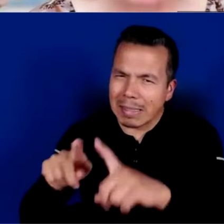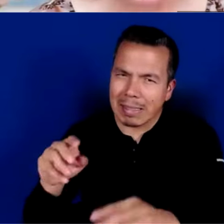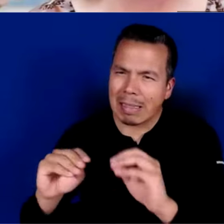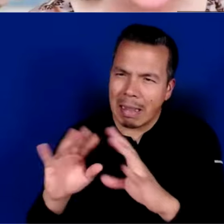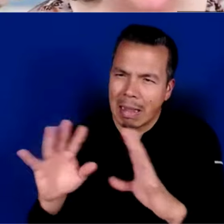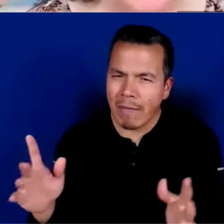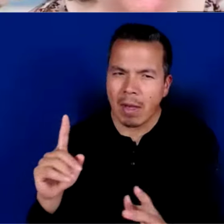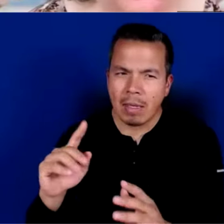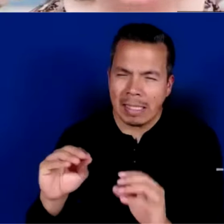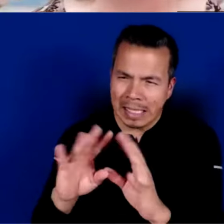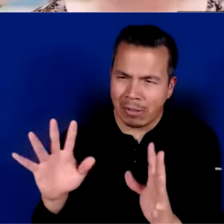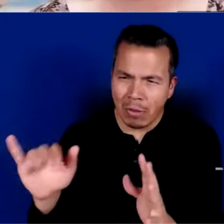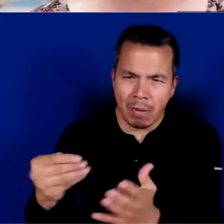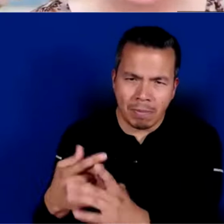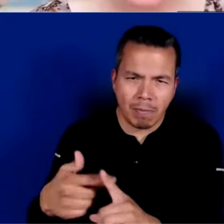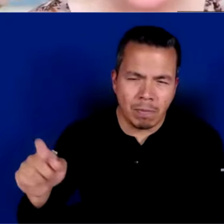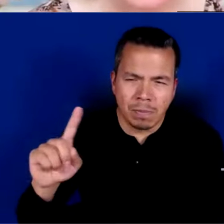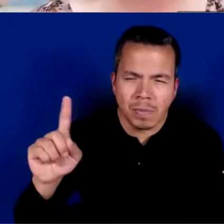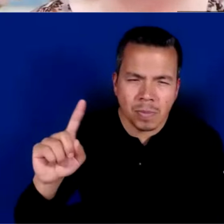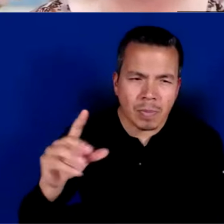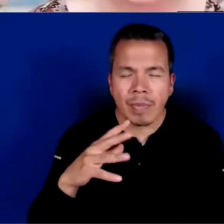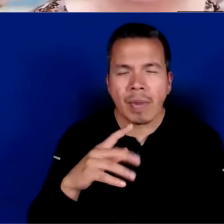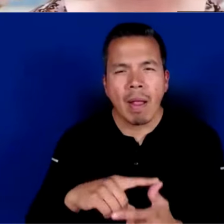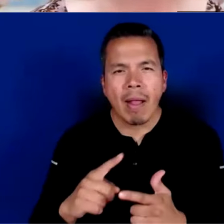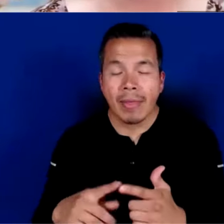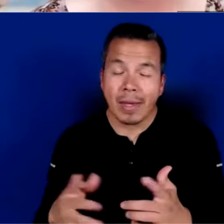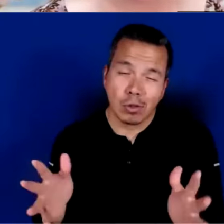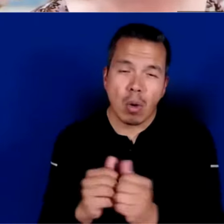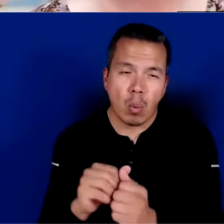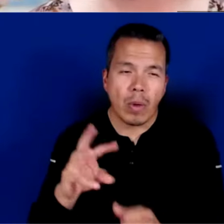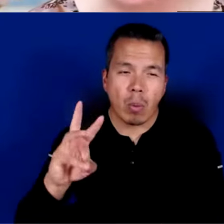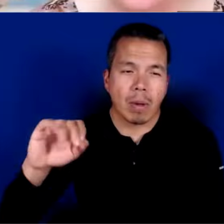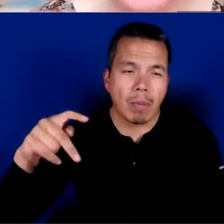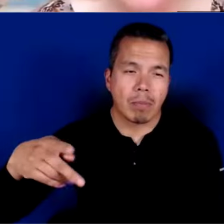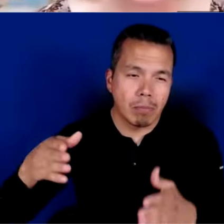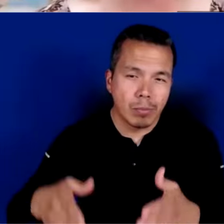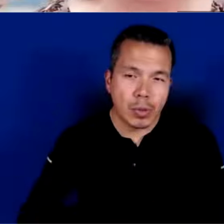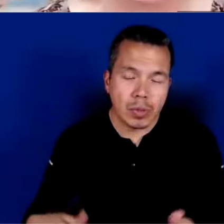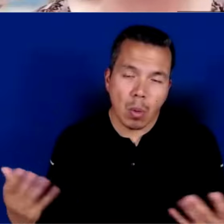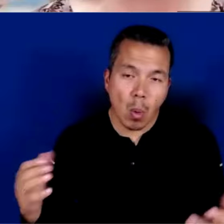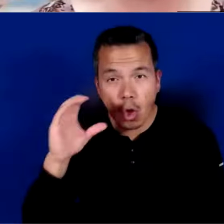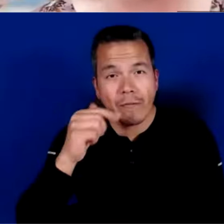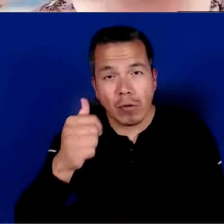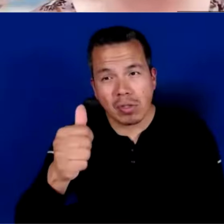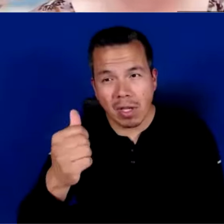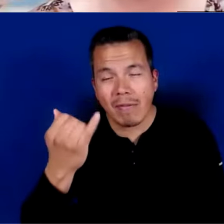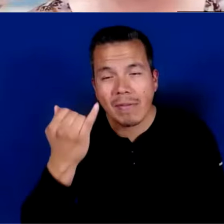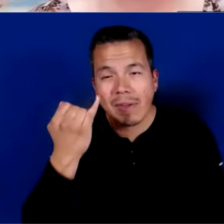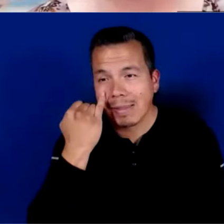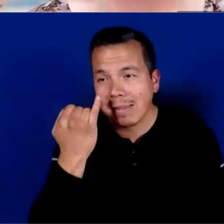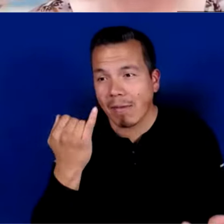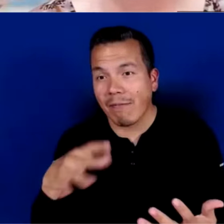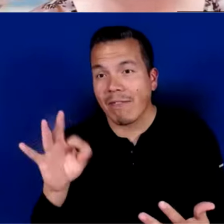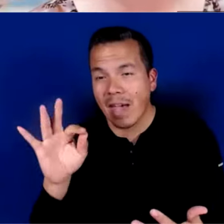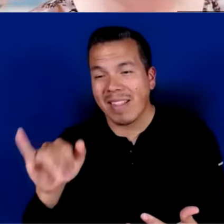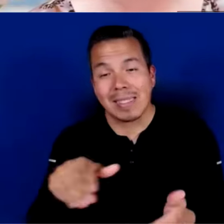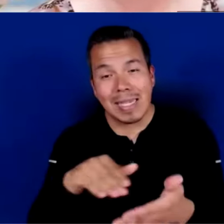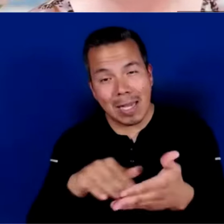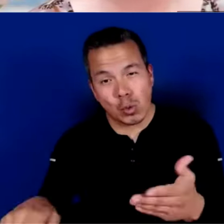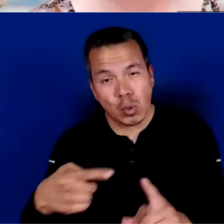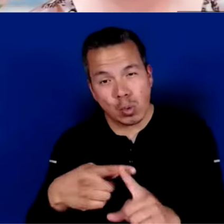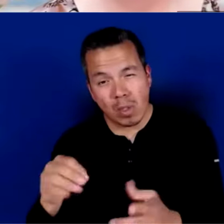where that money is coming from, and then you should talk with a work incentive planner or look for yourself and see if it's an excluded source of income.